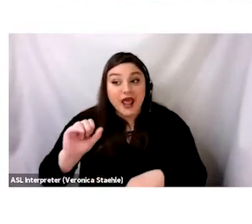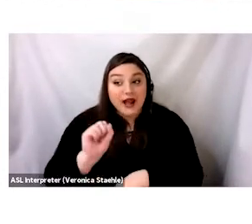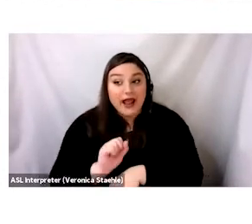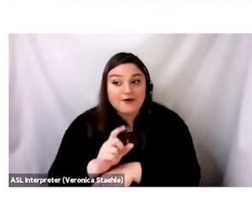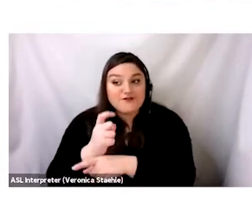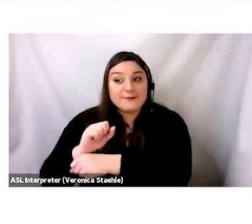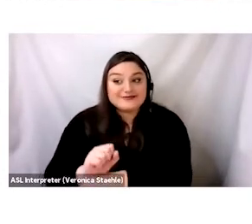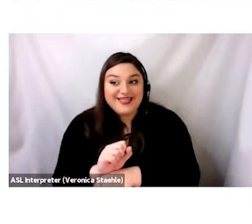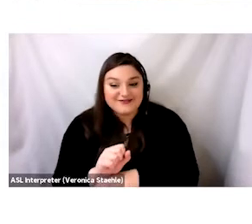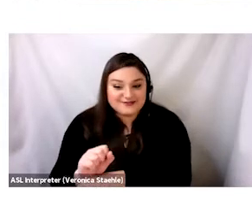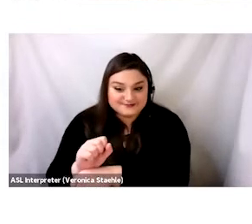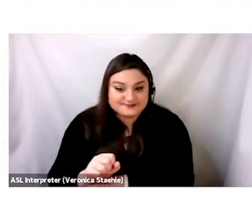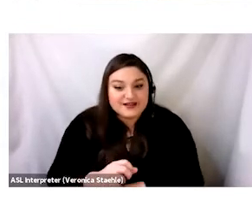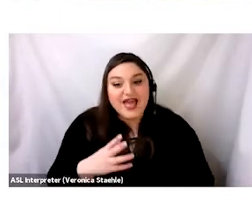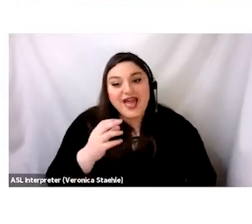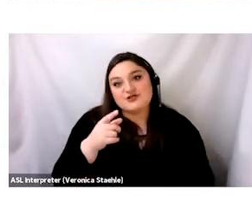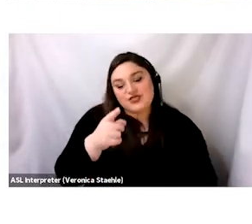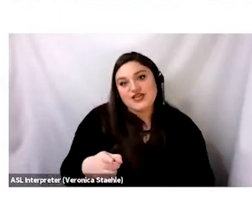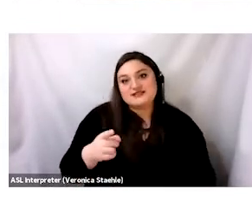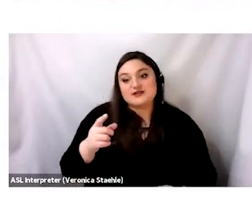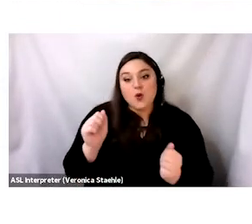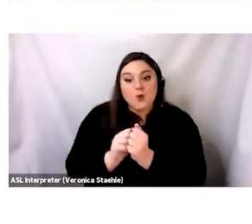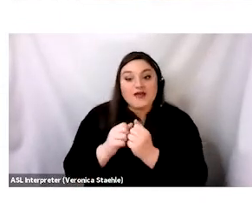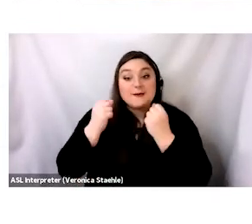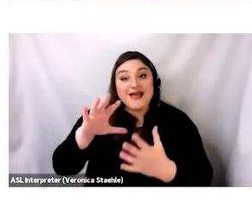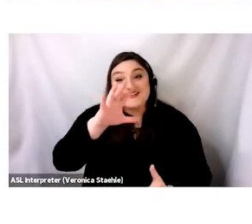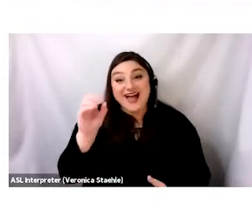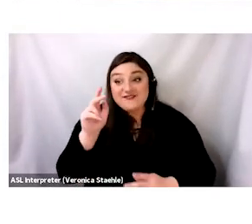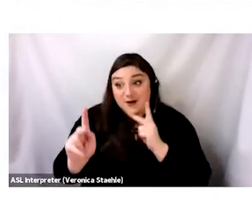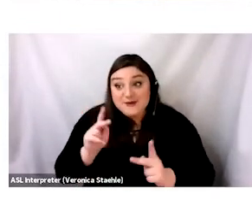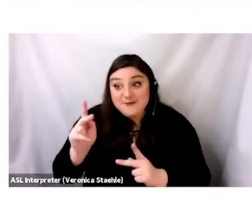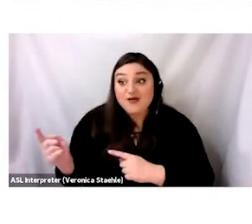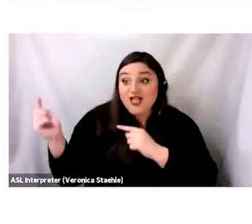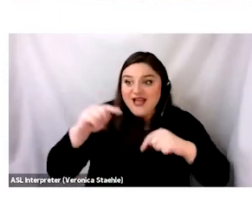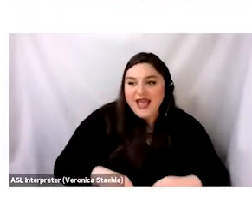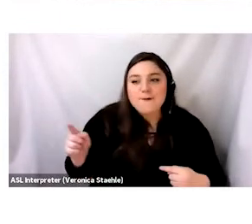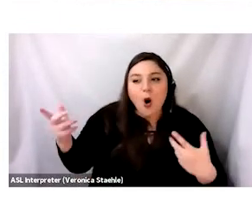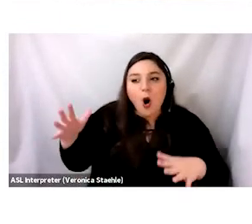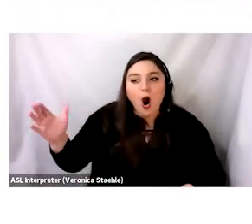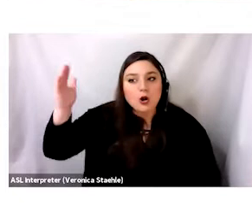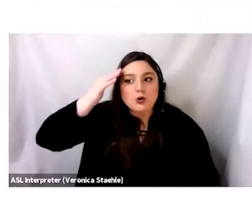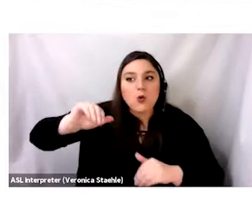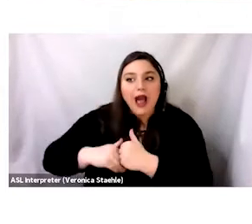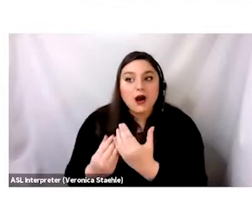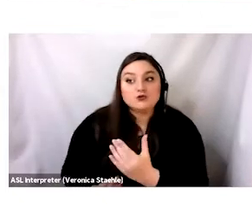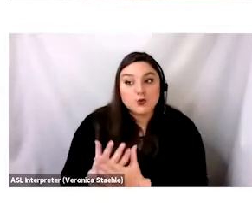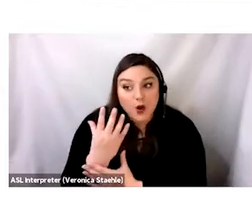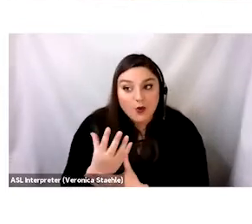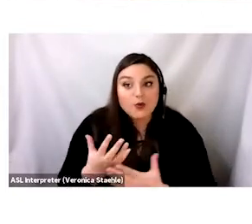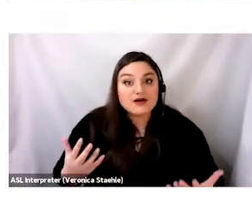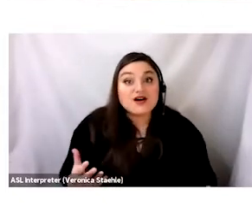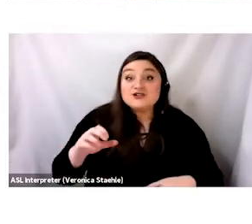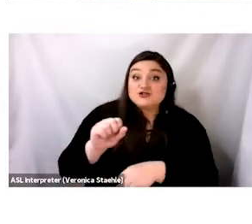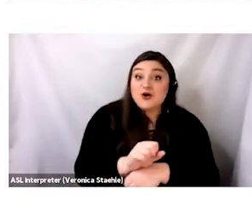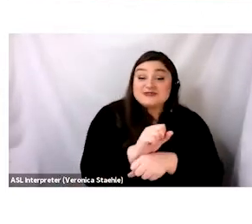learned from Teju, and held the knowledge of the land that they had already toiled many generations, which meant that slave owners